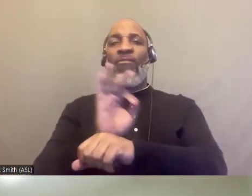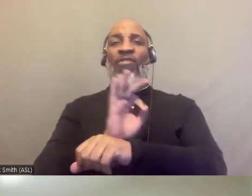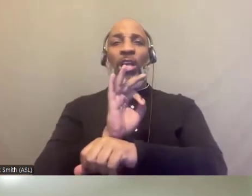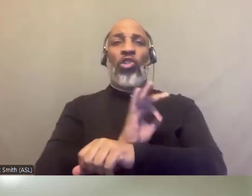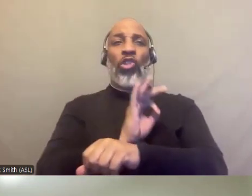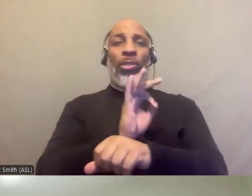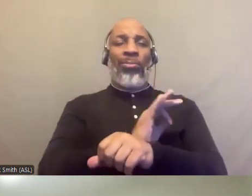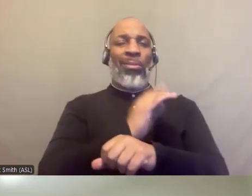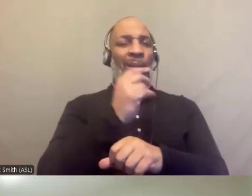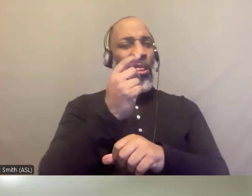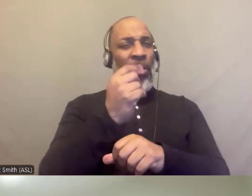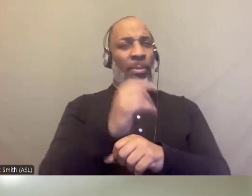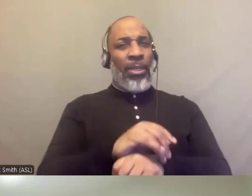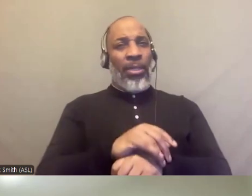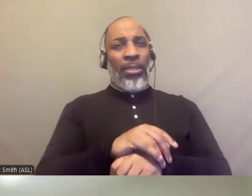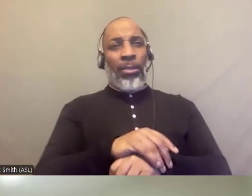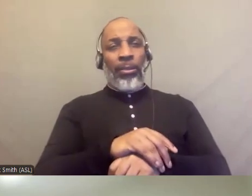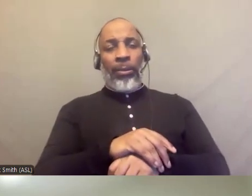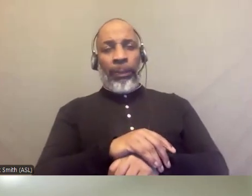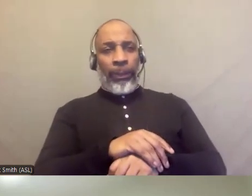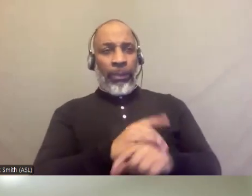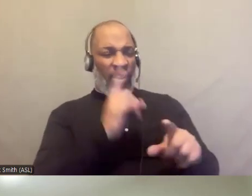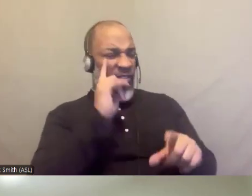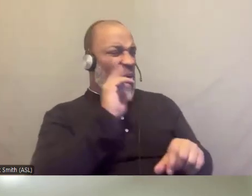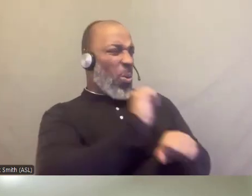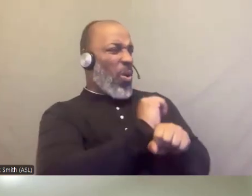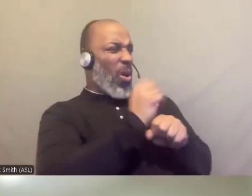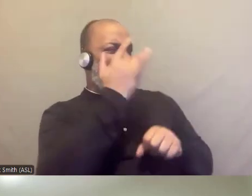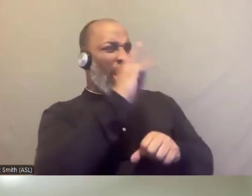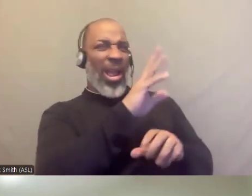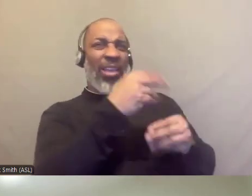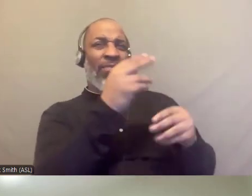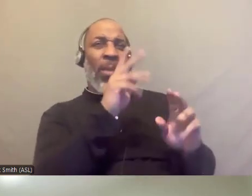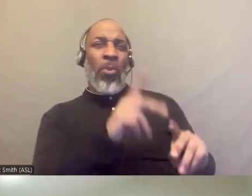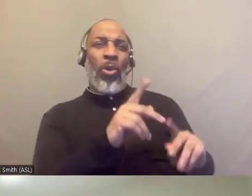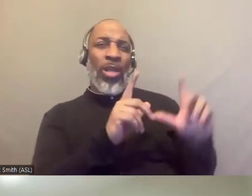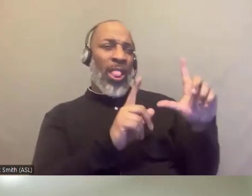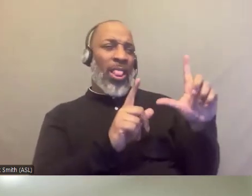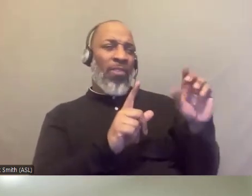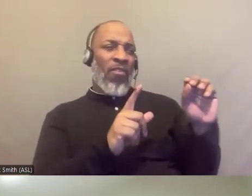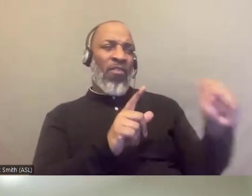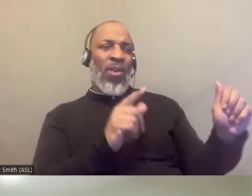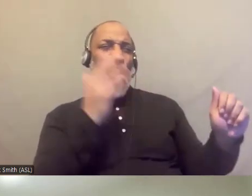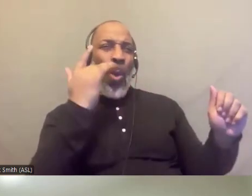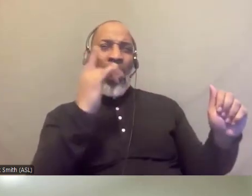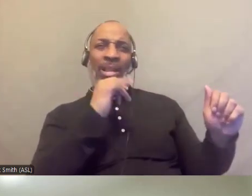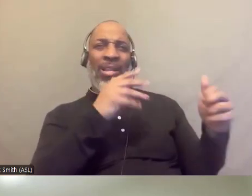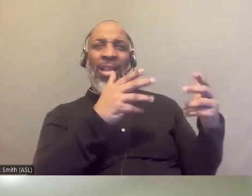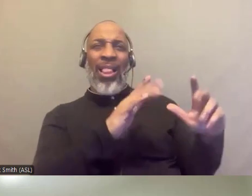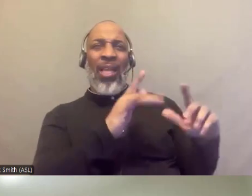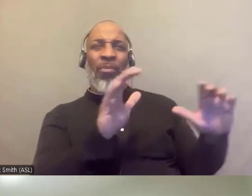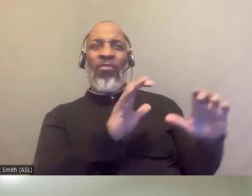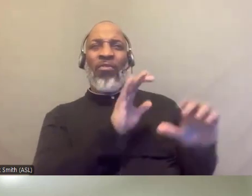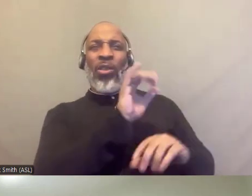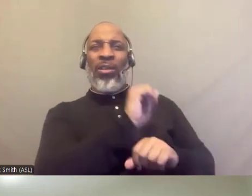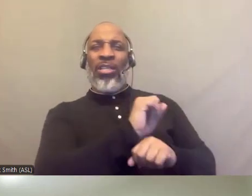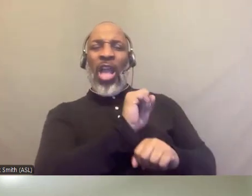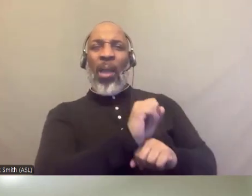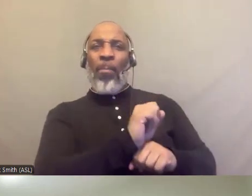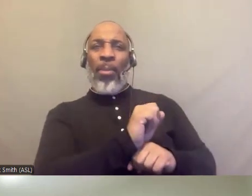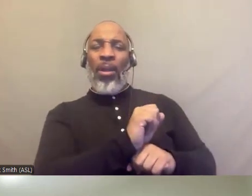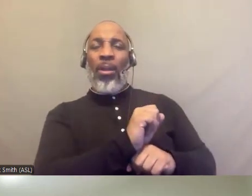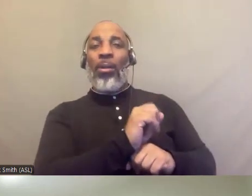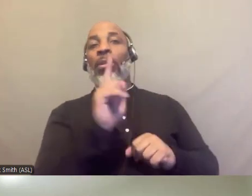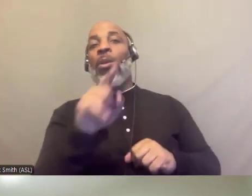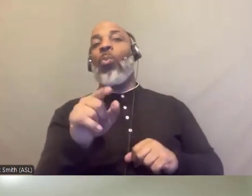it's a little bit of a leap for some employers. Well, why would I have to give this person a leave of absence? That doesn't allow them to perform their job. But when